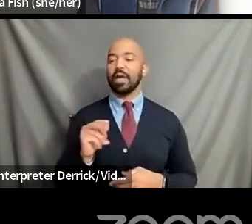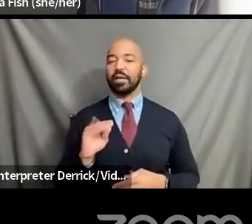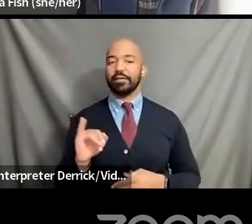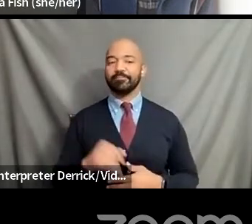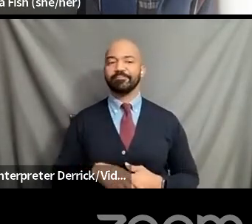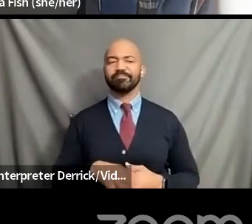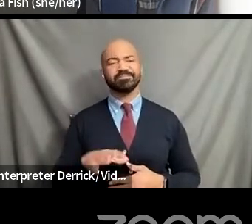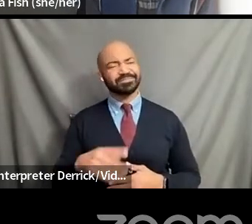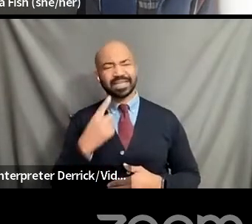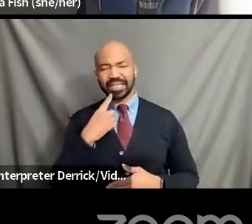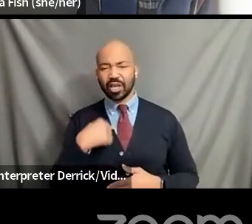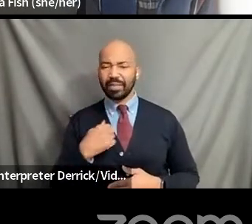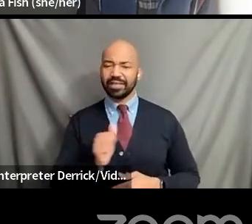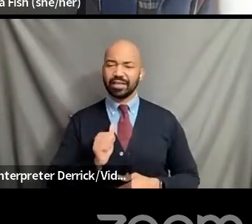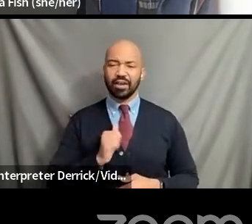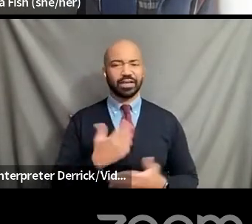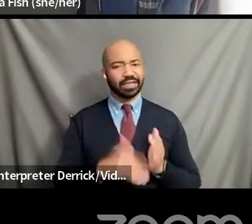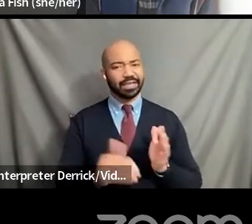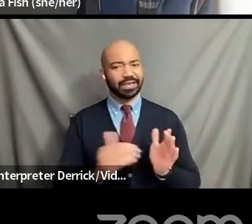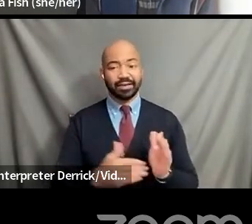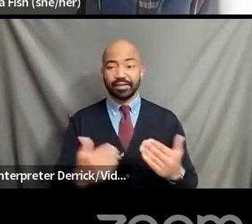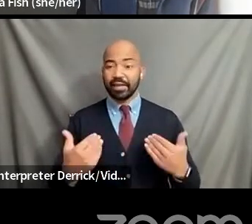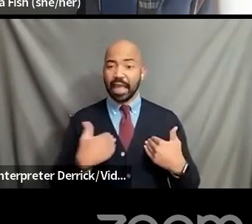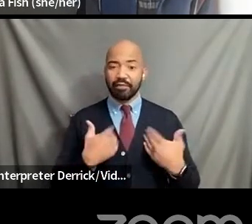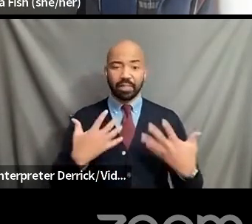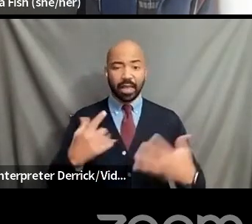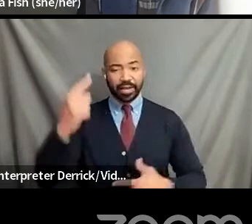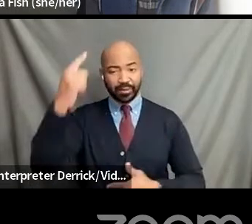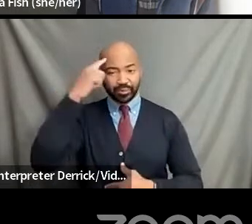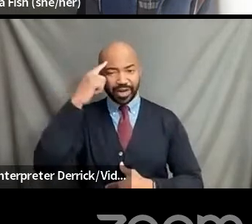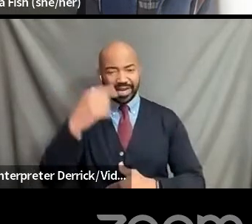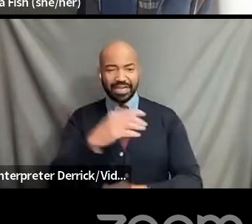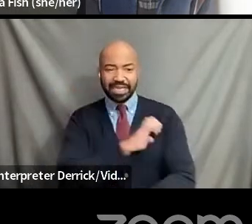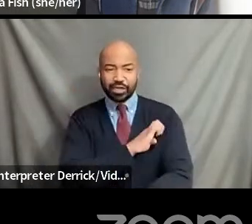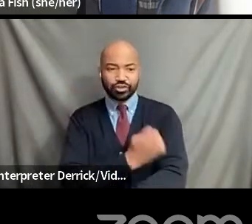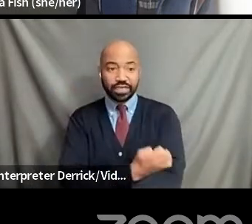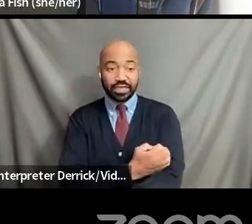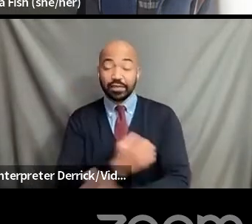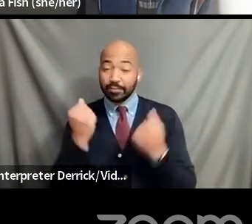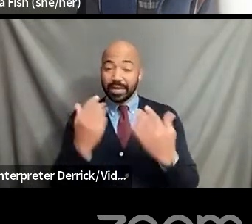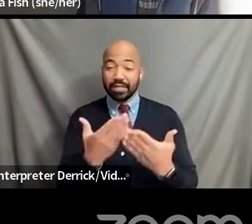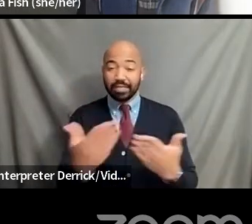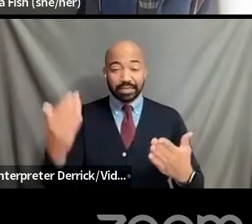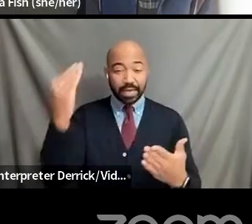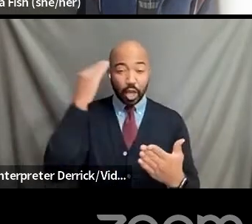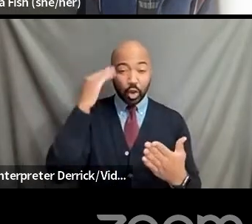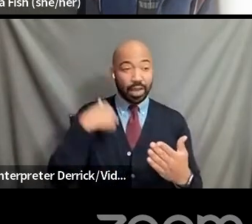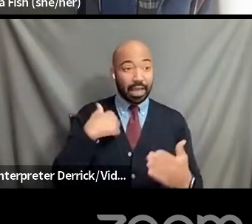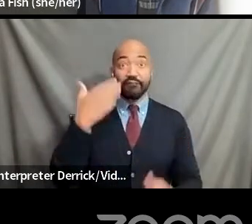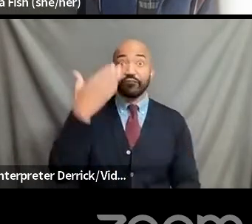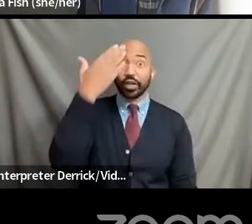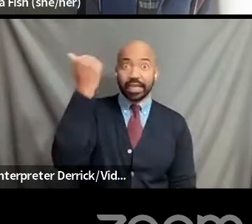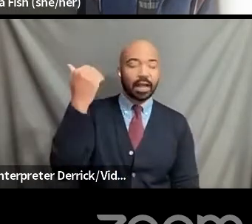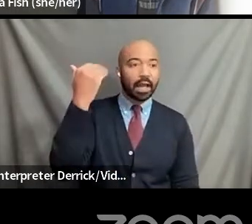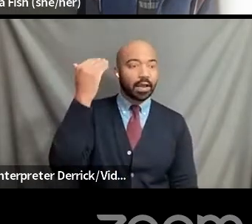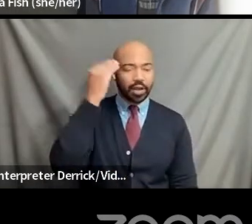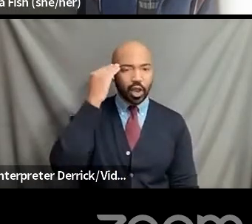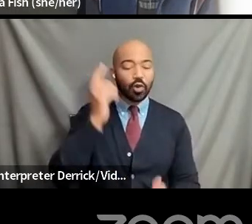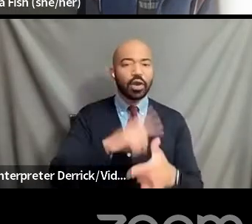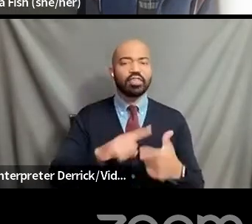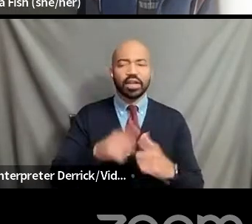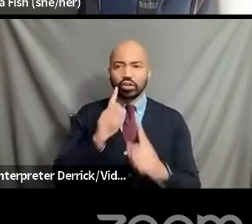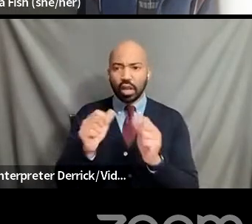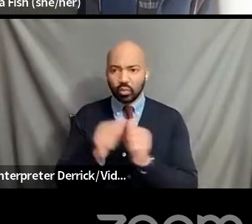brain energy and there's like a ton of things in my head that I know that I don't remember that I know. And then I'll be having a conversation with someone. I'm like,